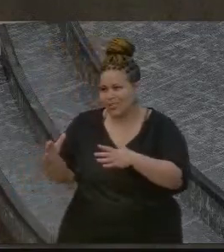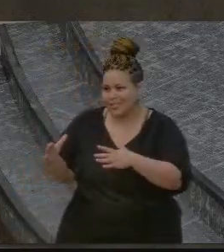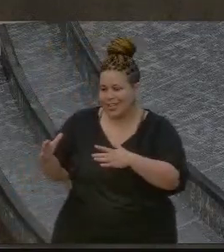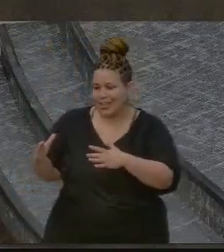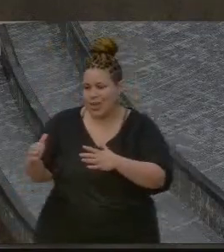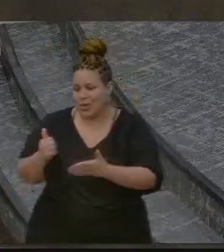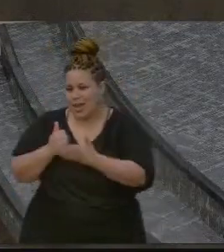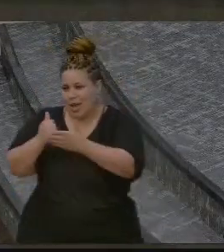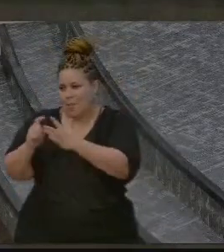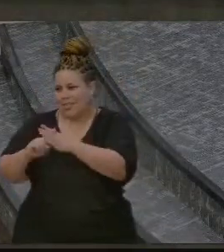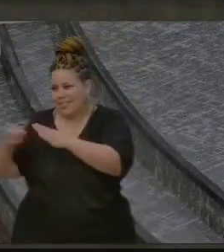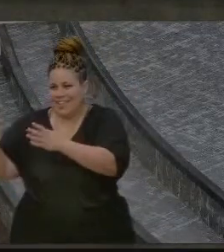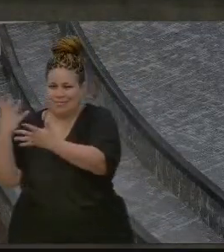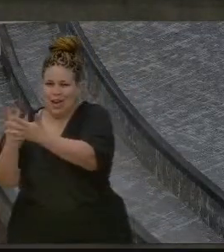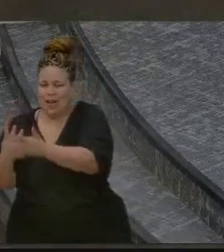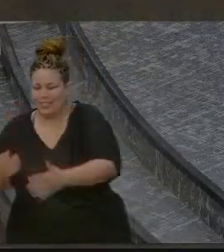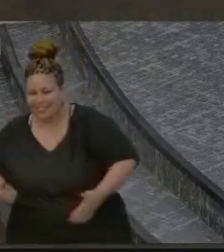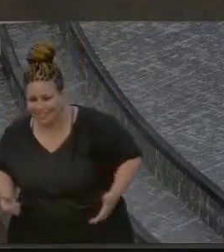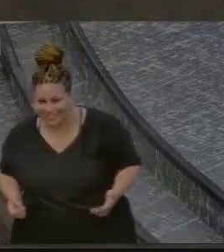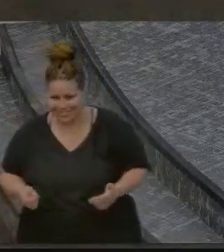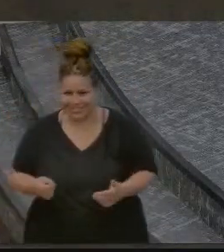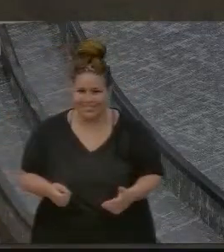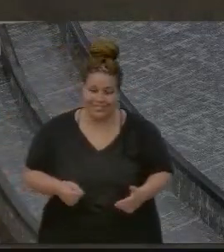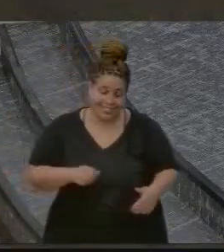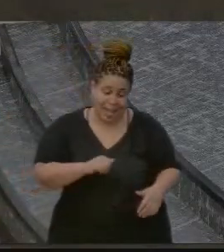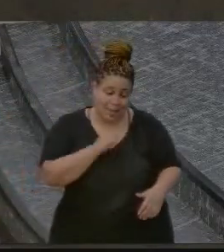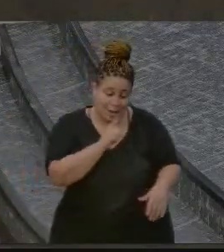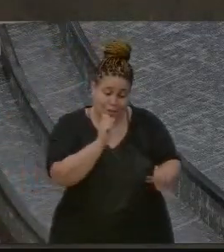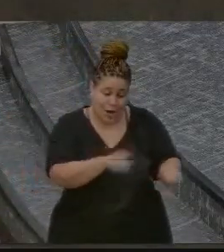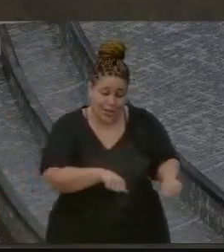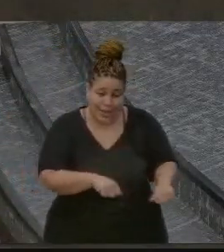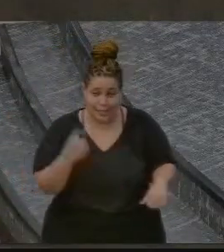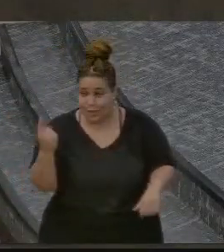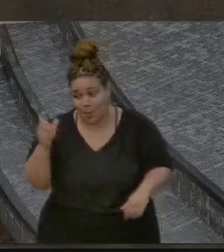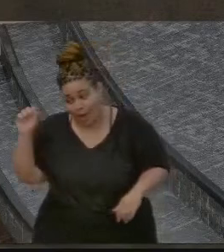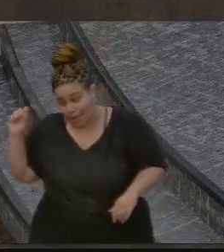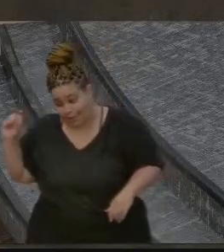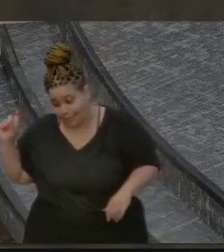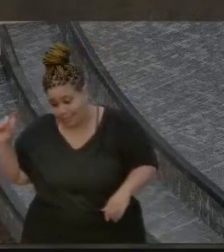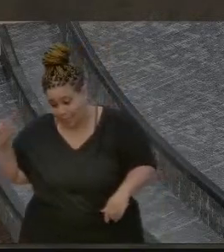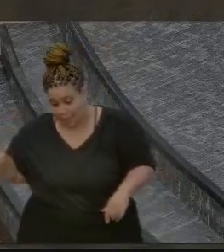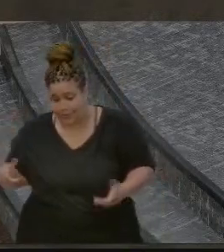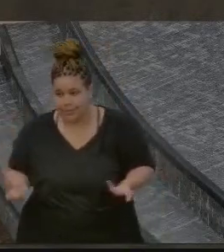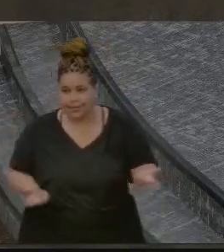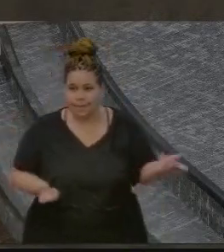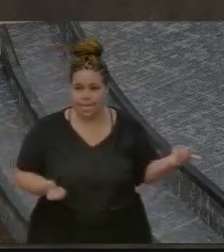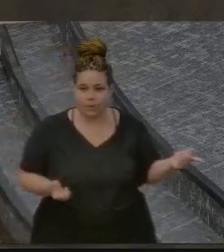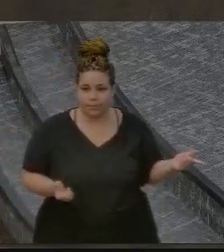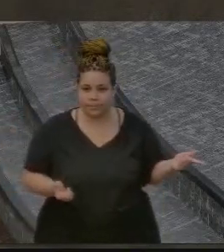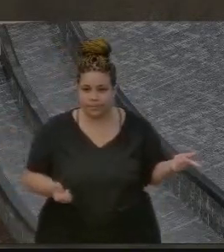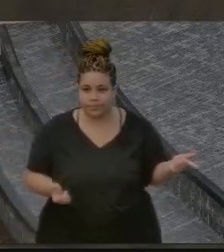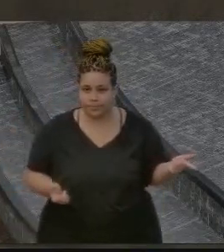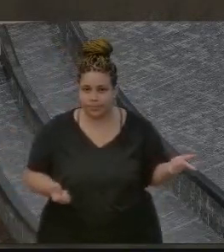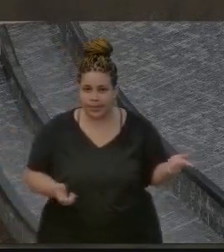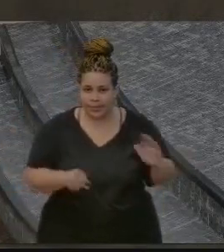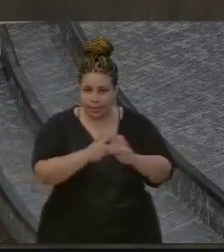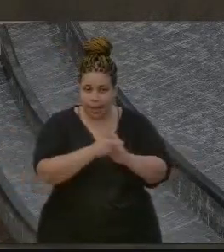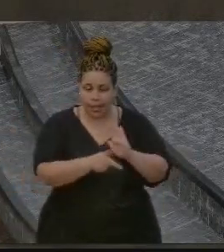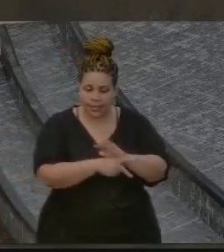Well, I'm not sure I can. Somebody's got to. Yeah, because I've been asked the question, what are the possible